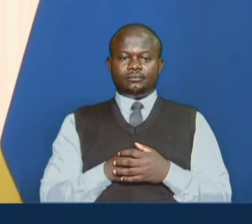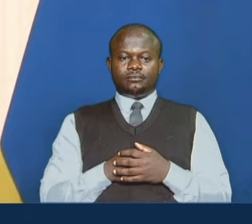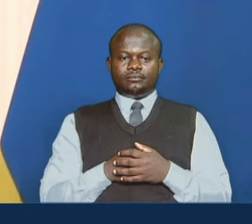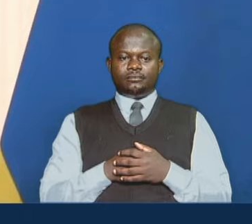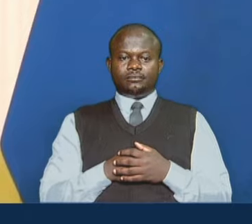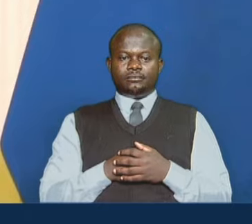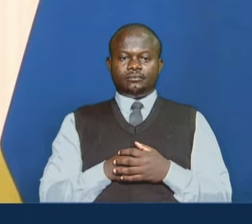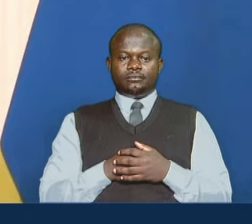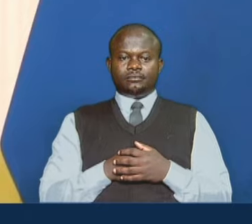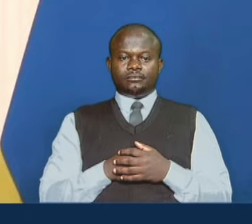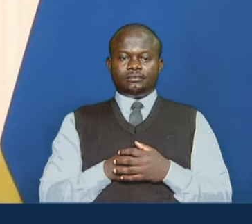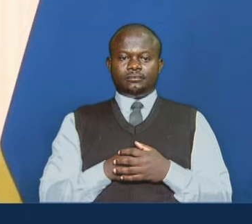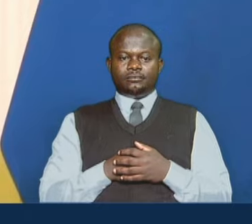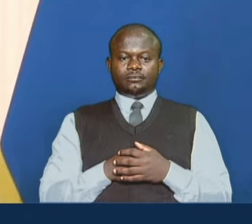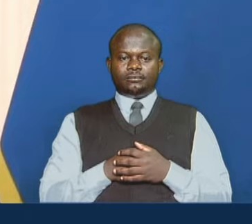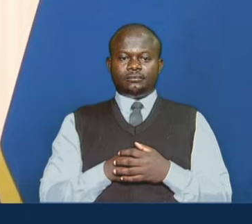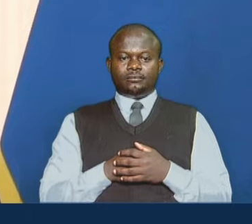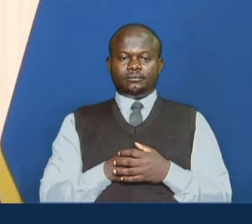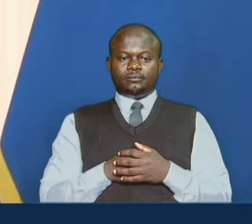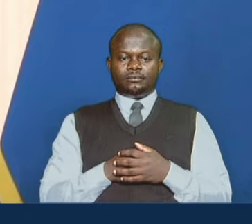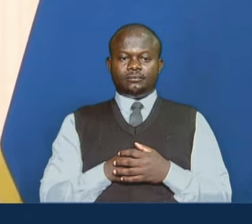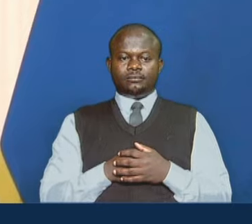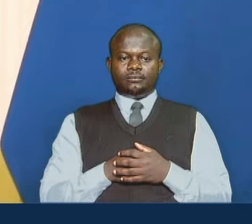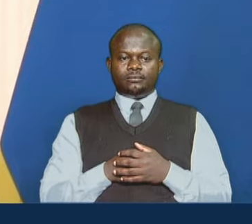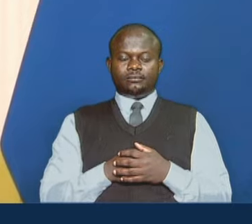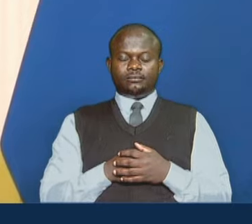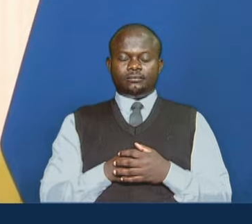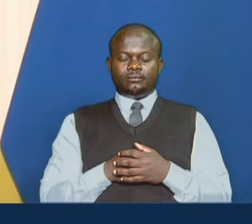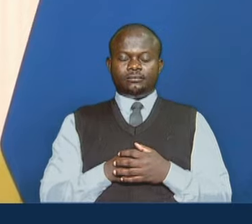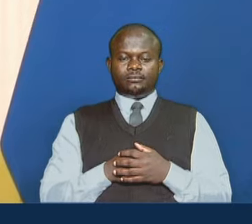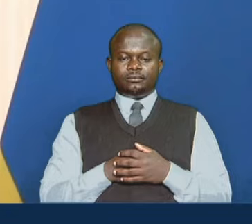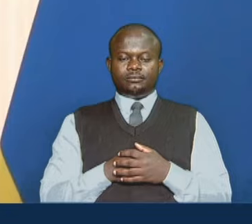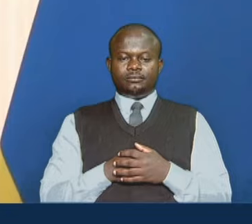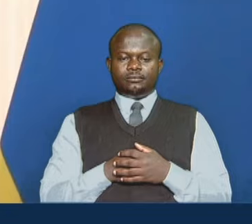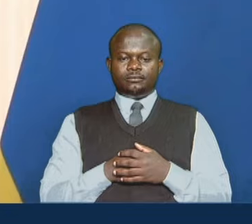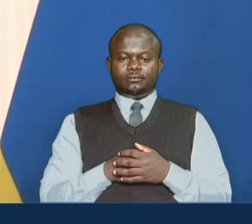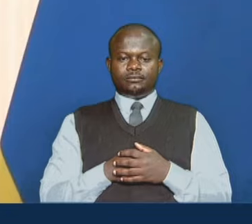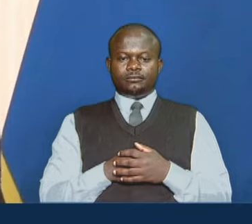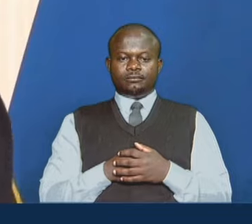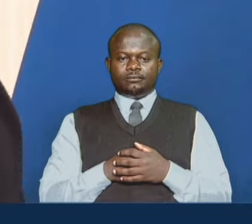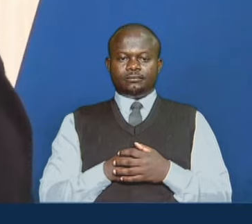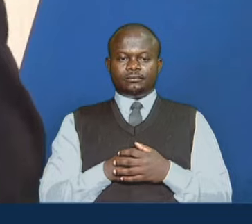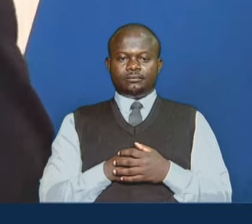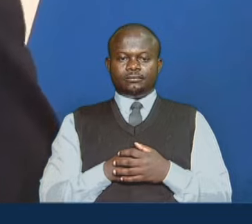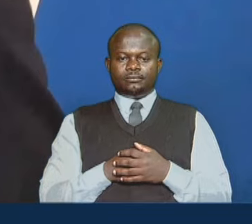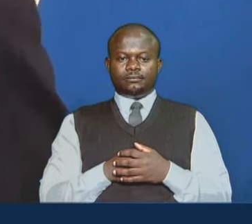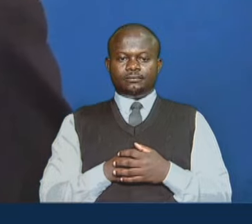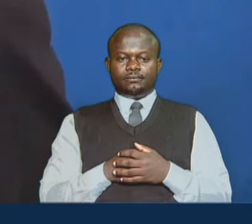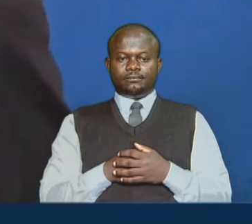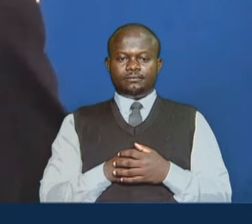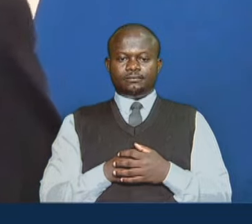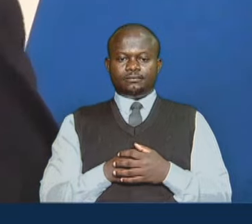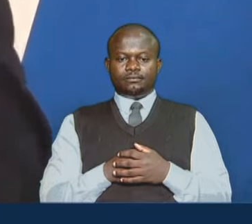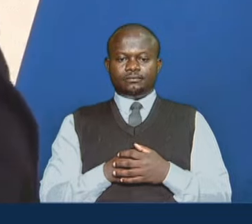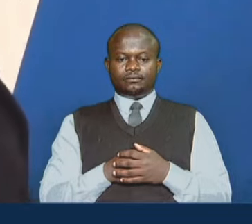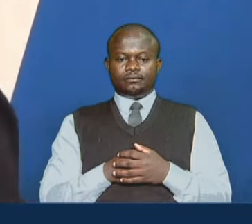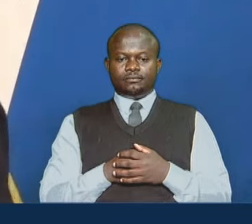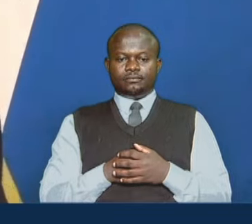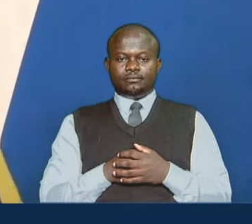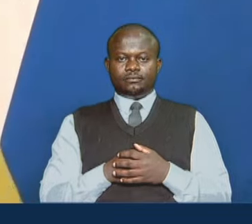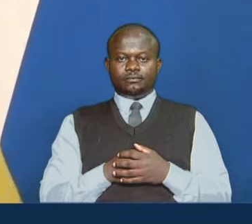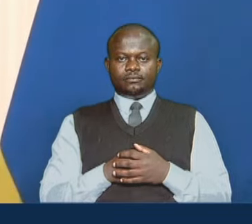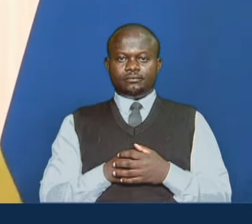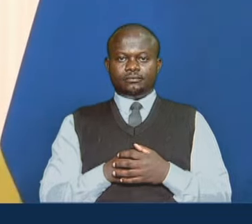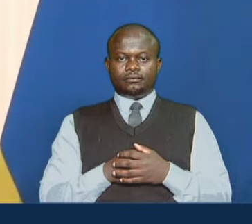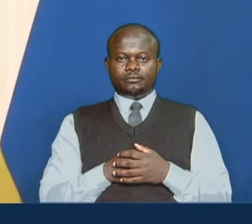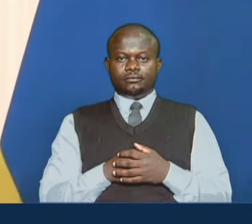strong innovation ecosystem in Latvia, an example for